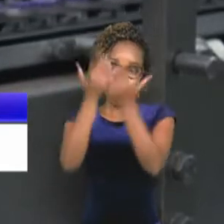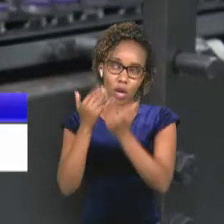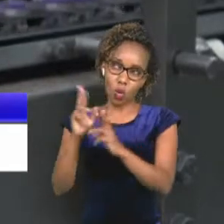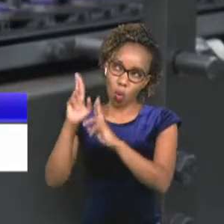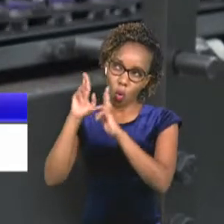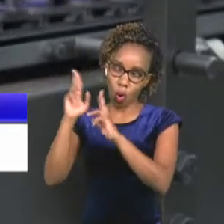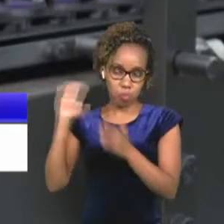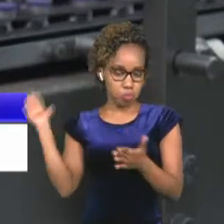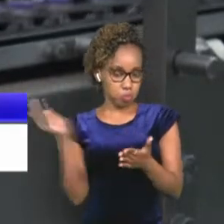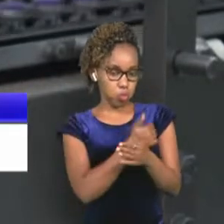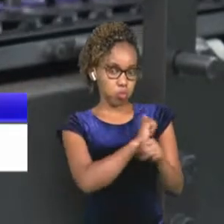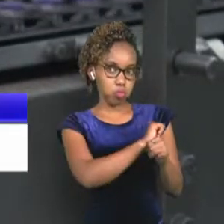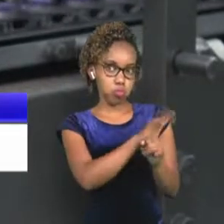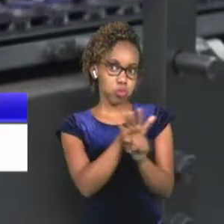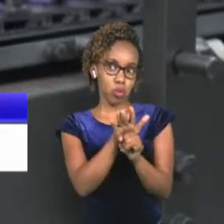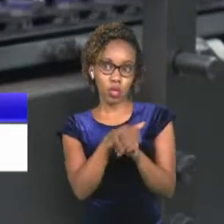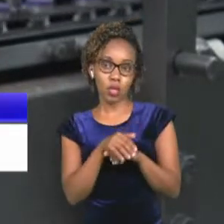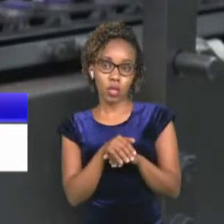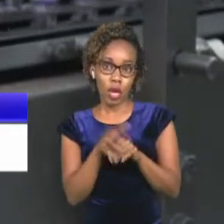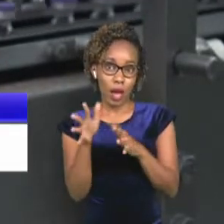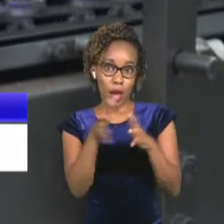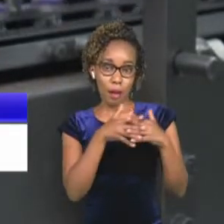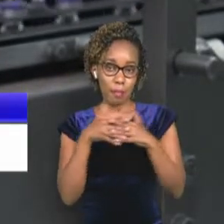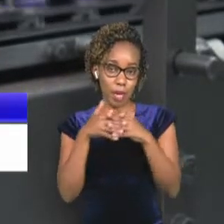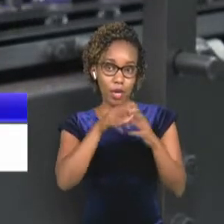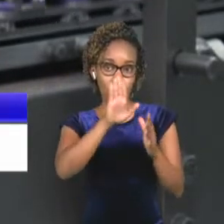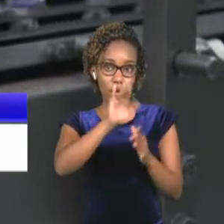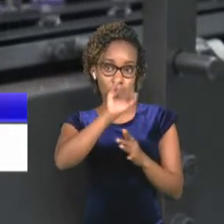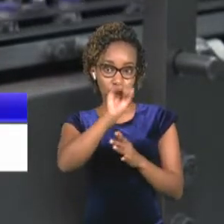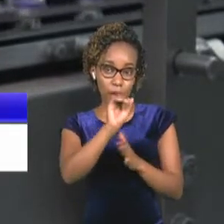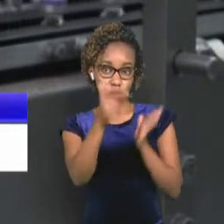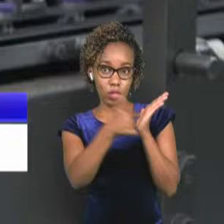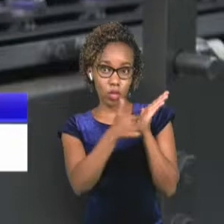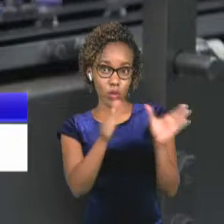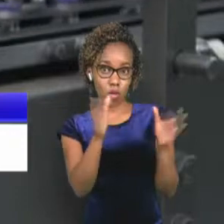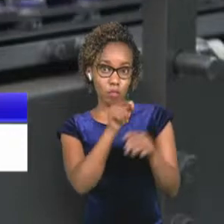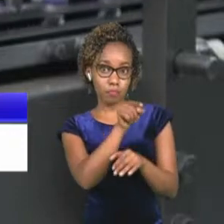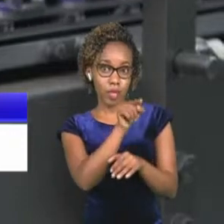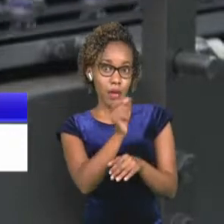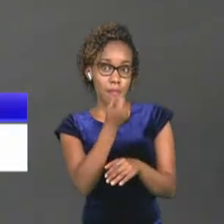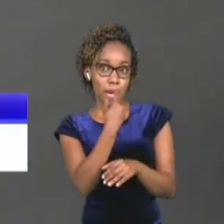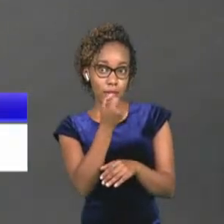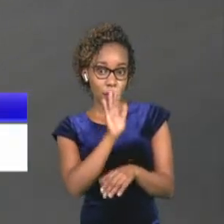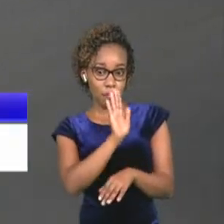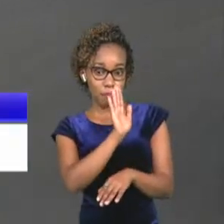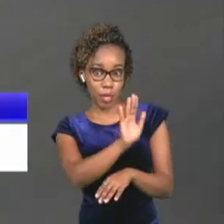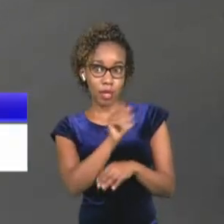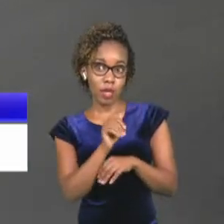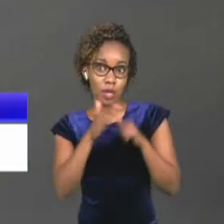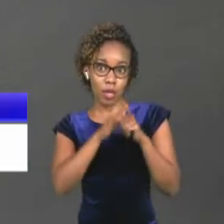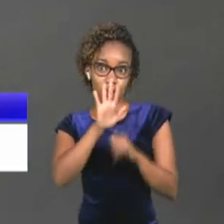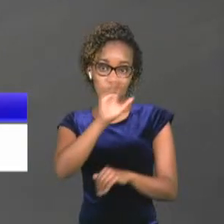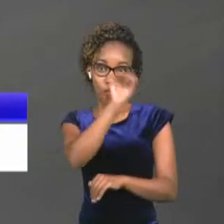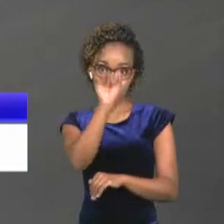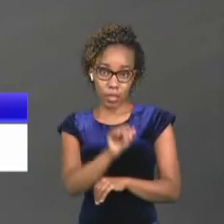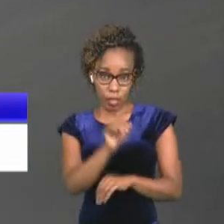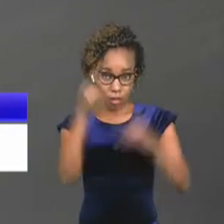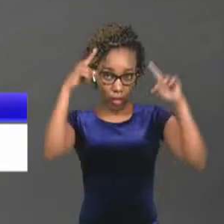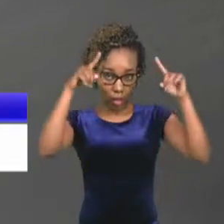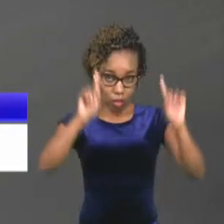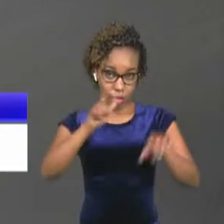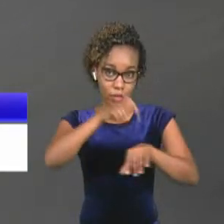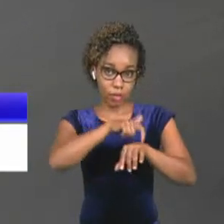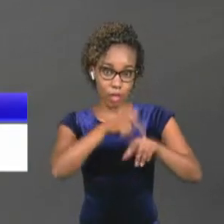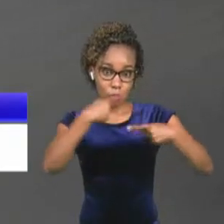beating the pandemic were high as US biotech firm Moderna said its vaccine candidate was nearly 95% effective in a